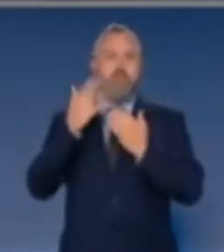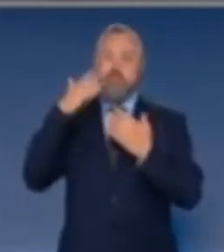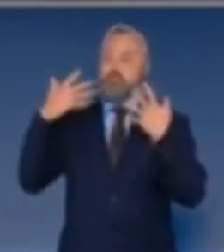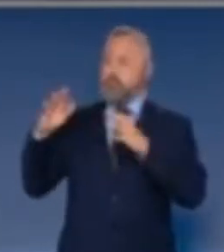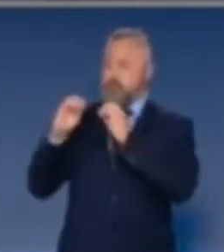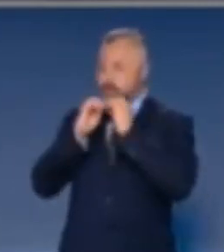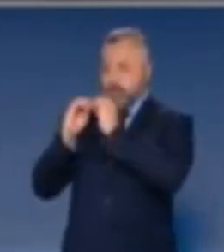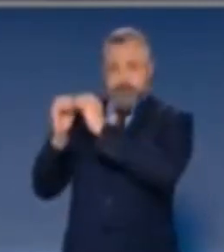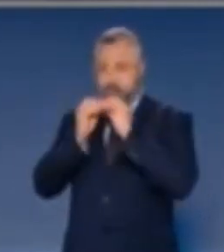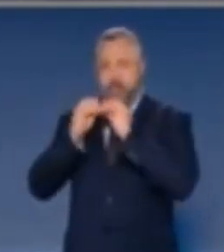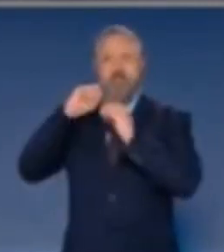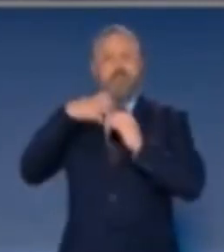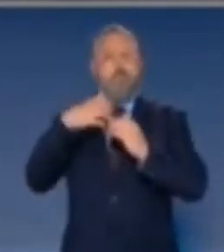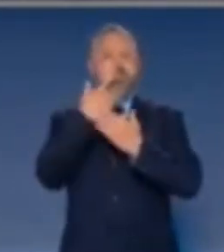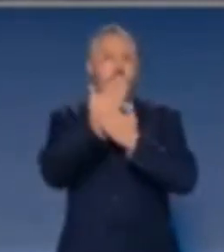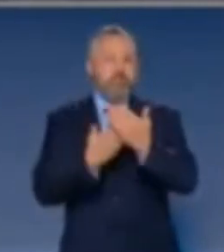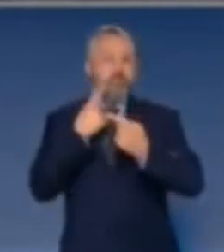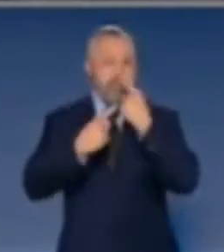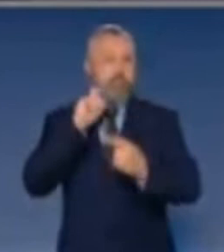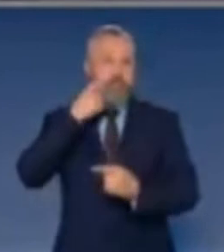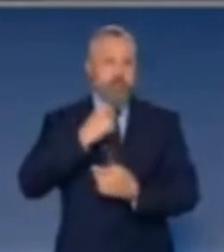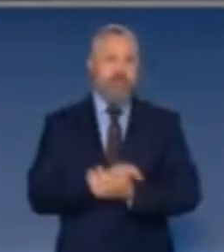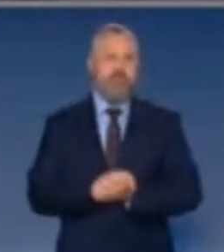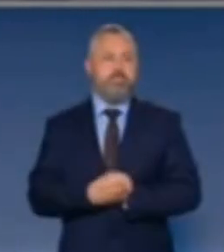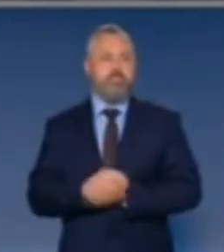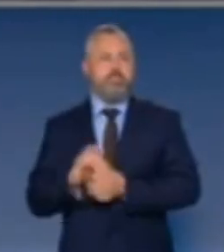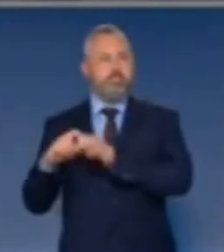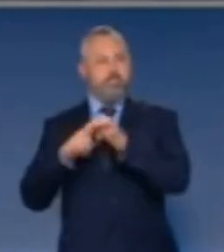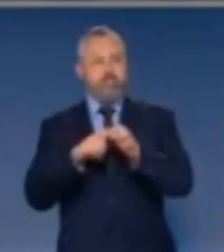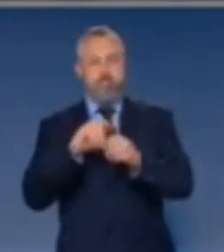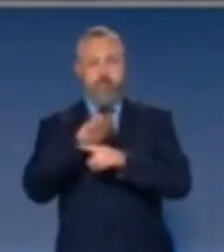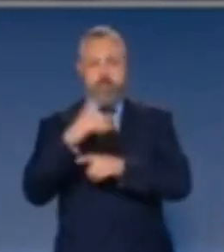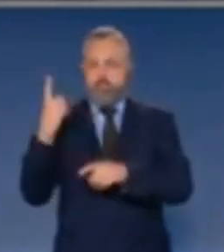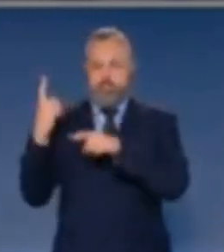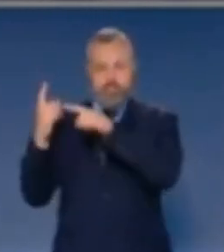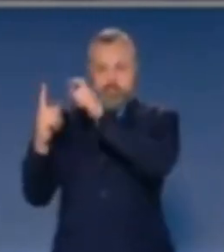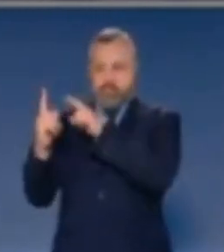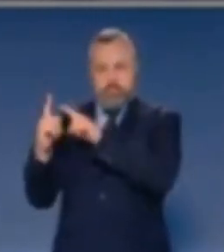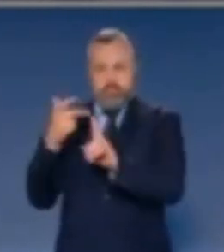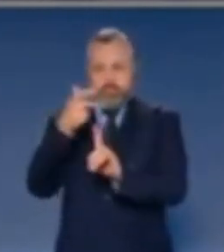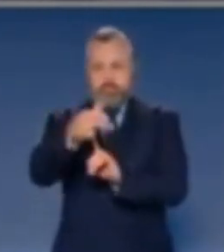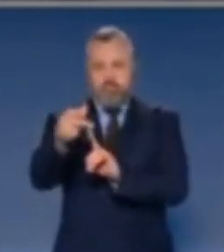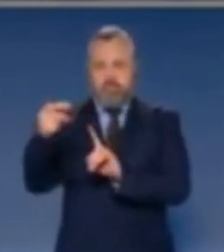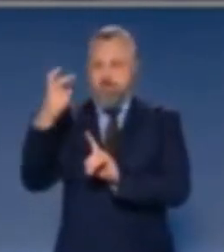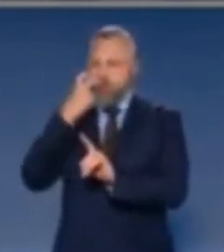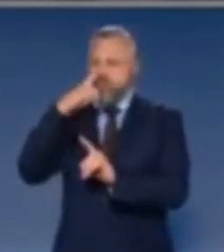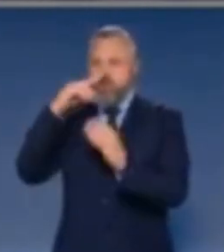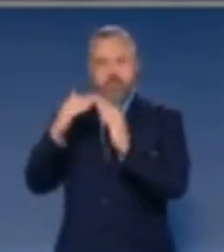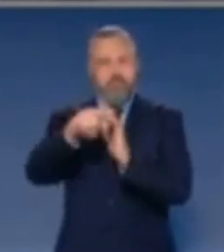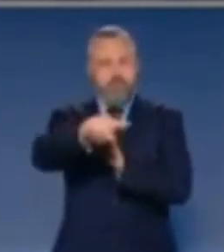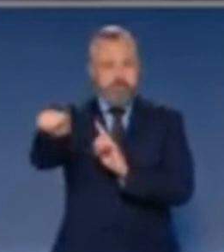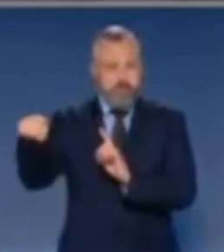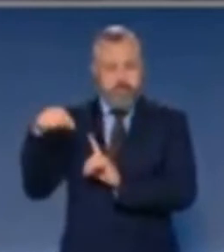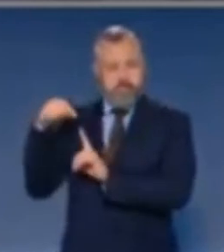Okay. Minister Hunt, just on those administering the vaccine and aged care facilities, are they also completing sort of simulation training, such